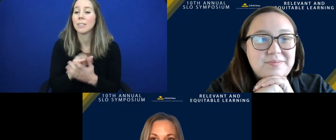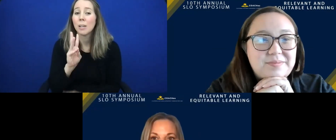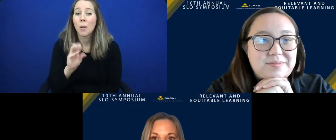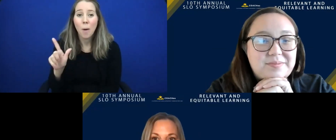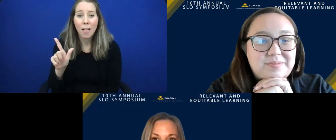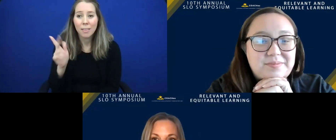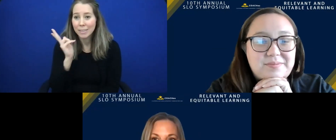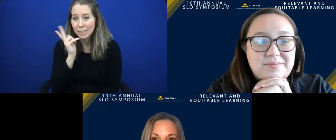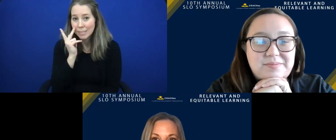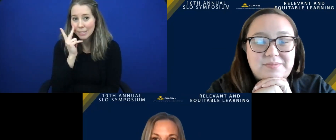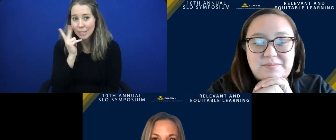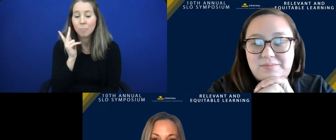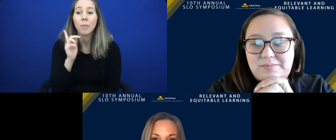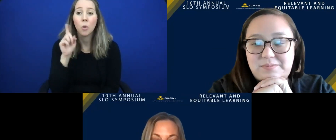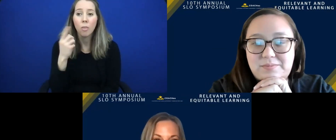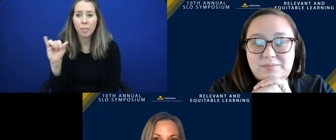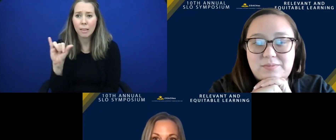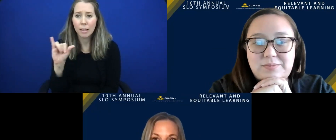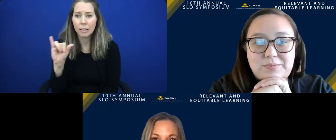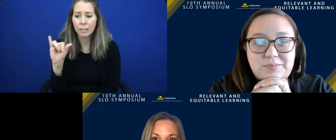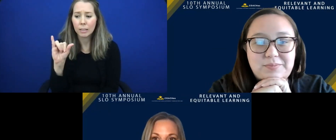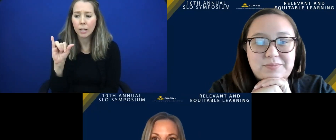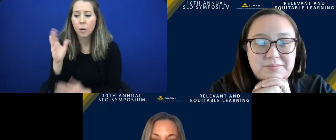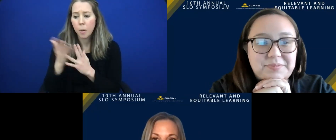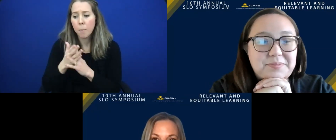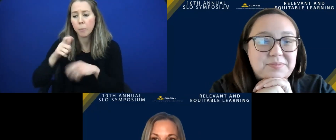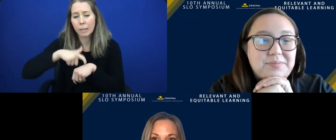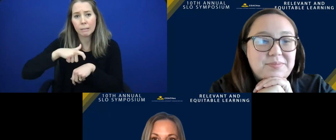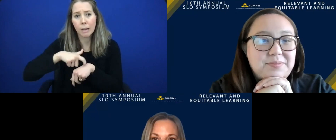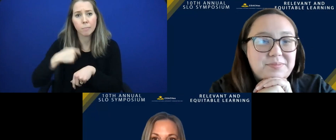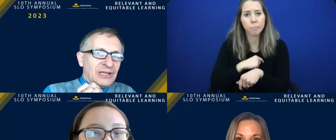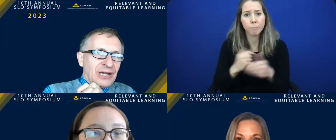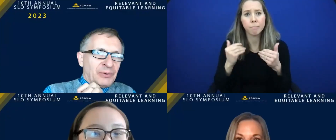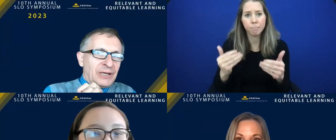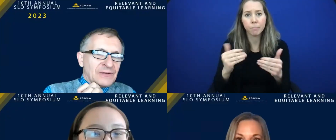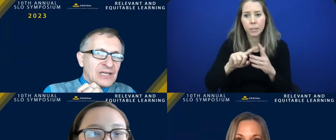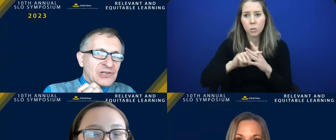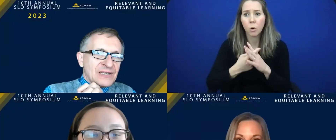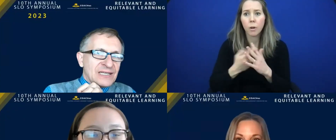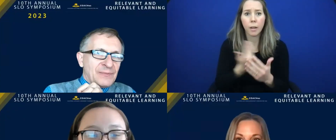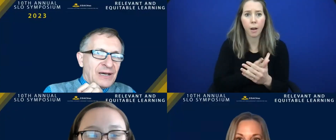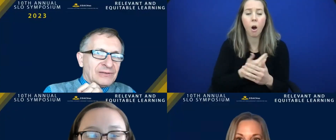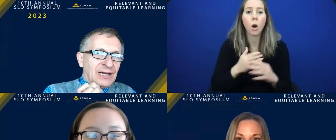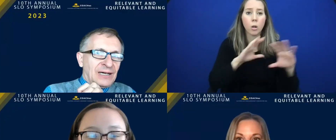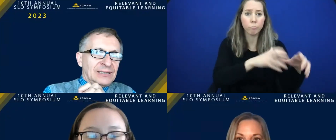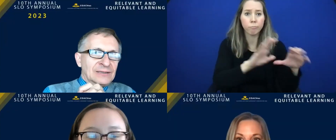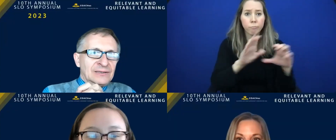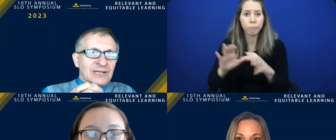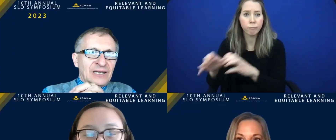Let's see here. It looks like we are at the break time. So we are going to be starting our breakout sessions in